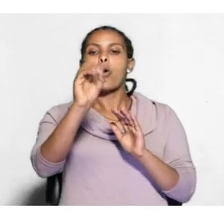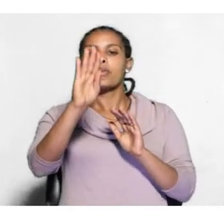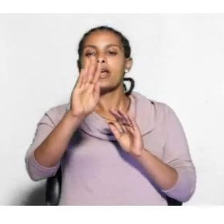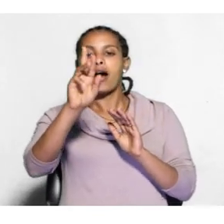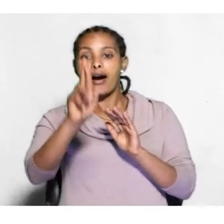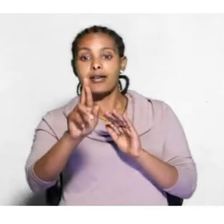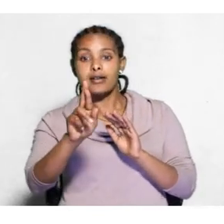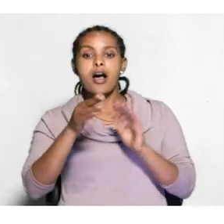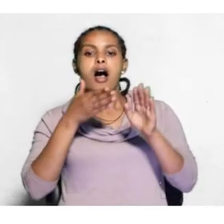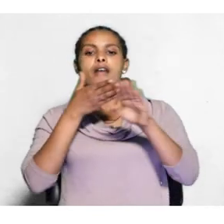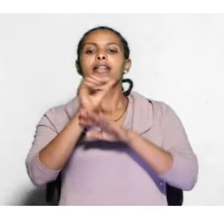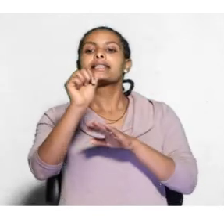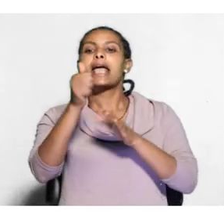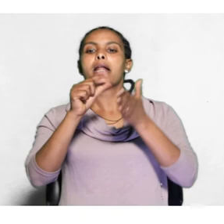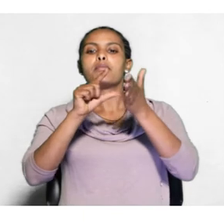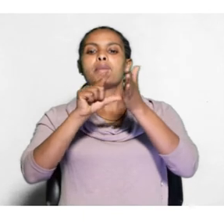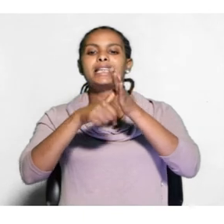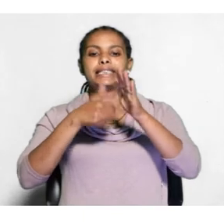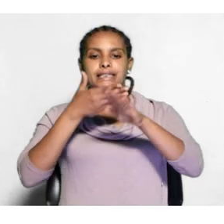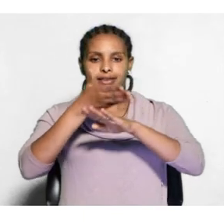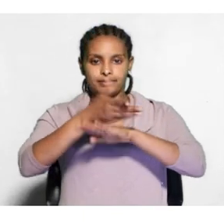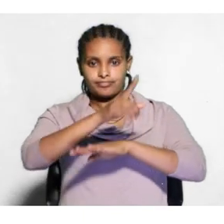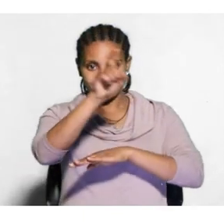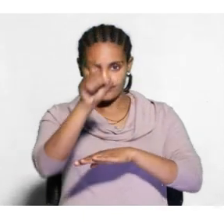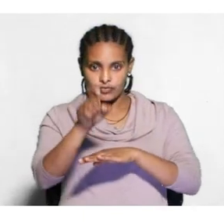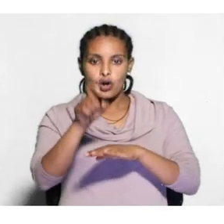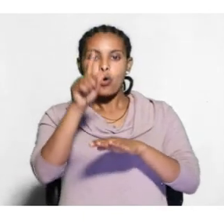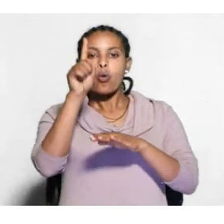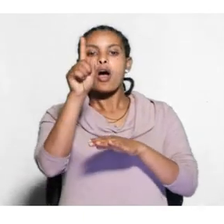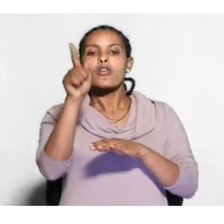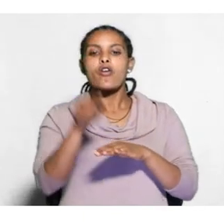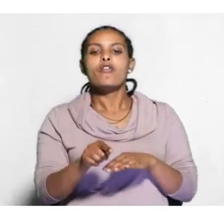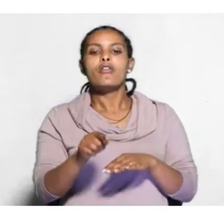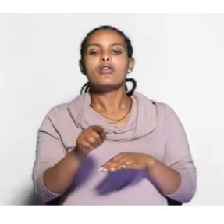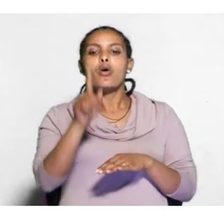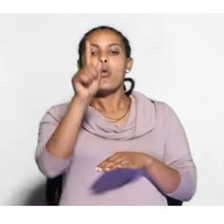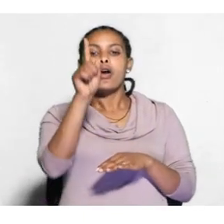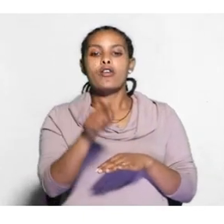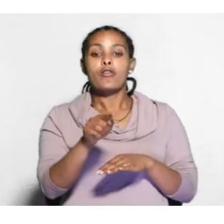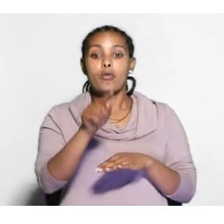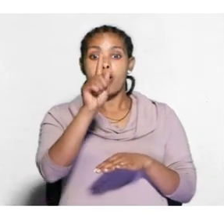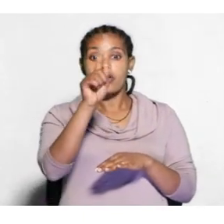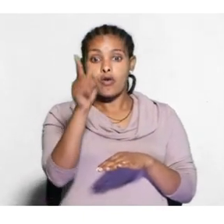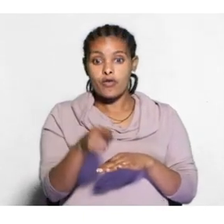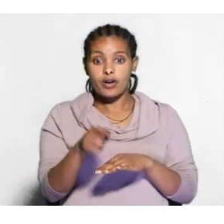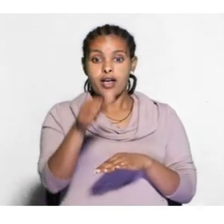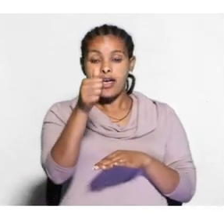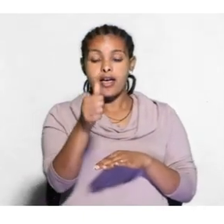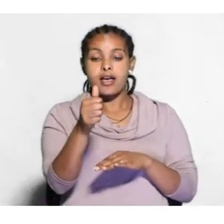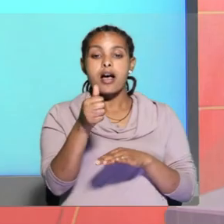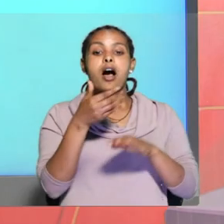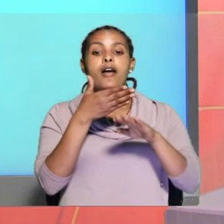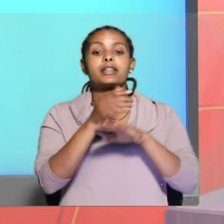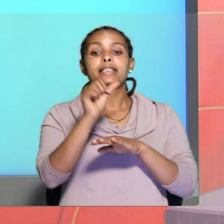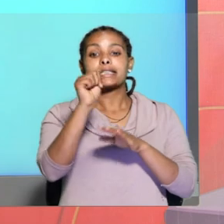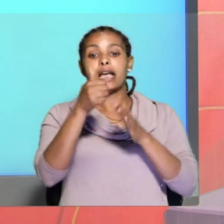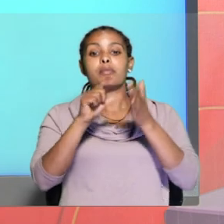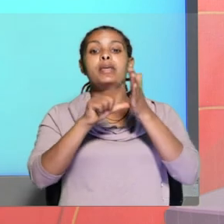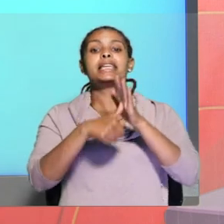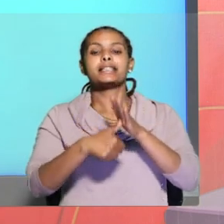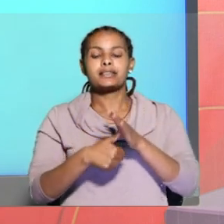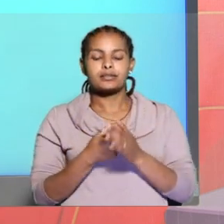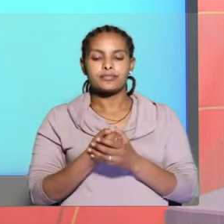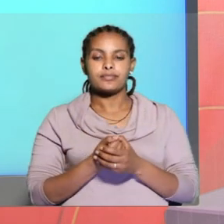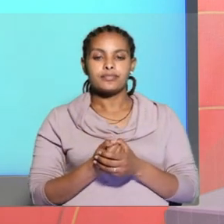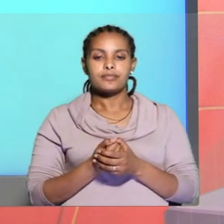after 10 minutes 1 over 1 over construction of m after 10